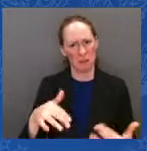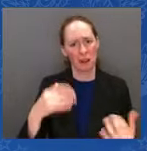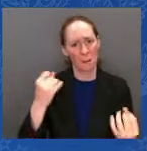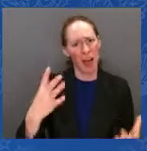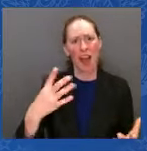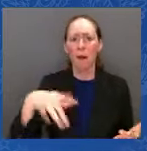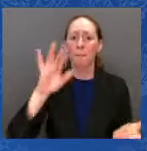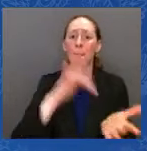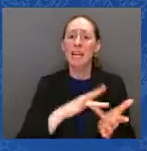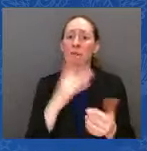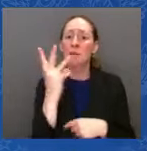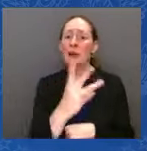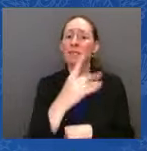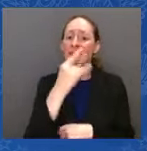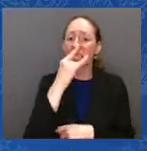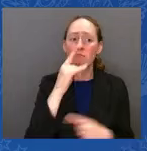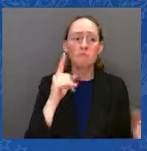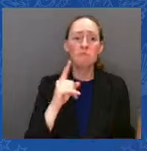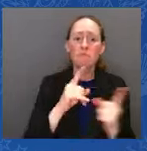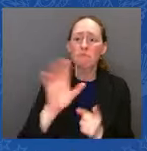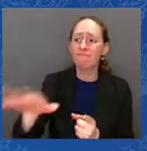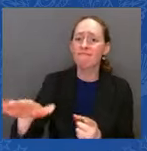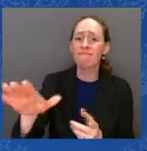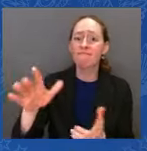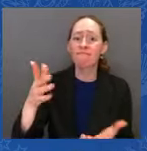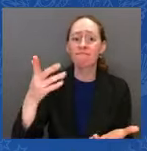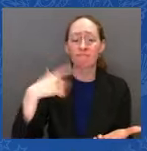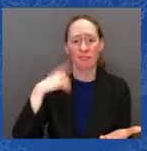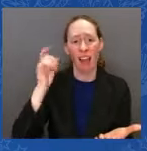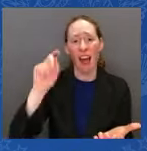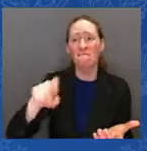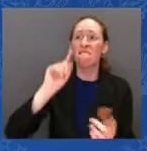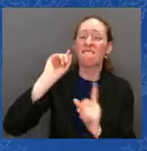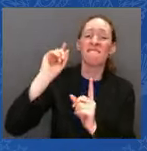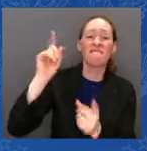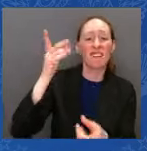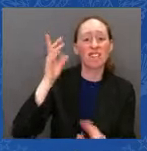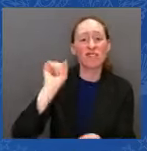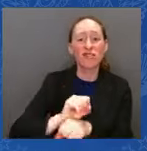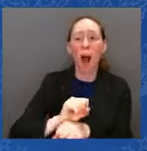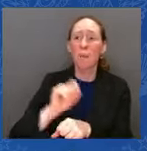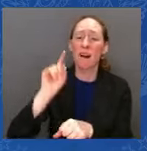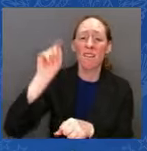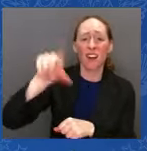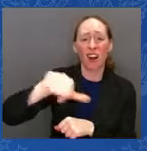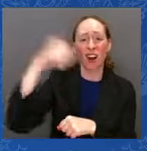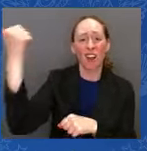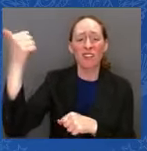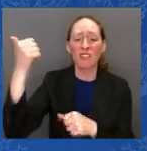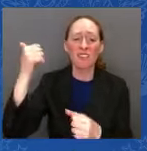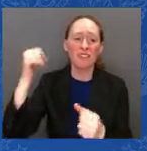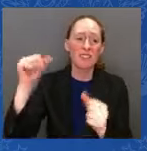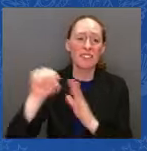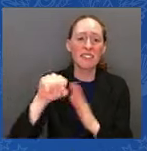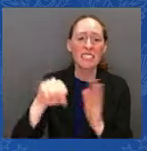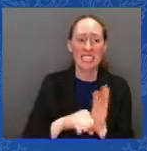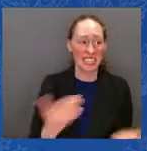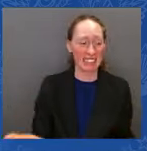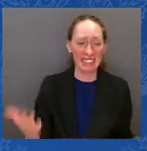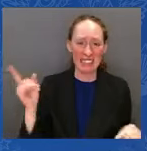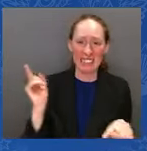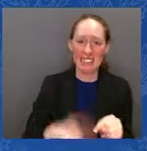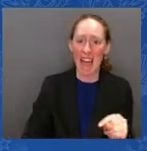up and say, Mom, Dad, I got a good education, but I got to leave. There's no jobs here. No reason to stay. We're bringing jobs back